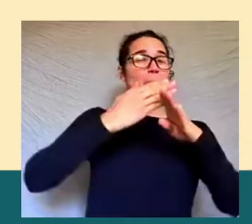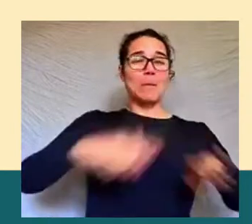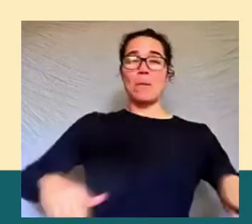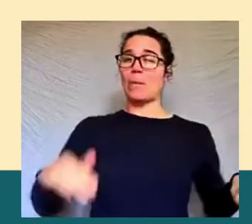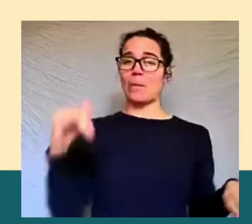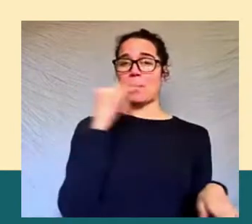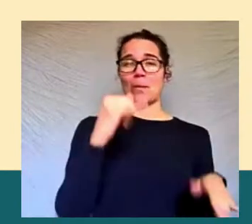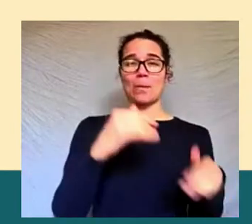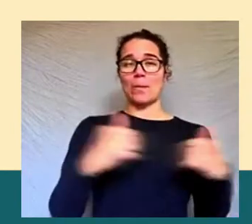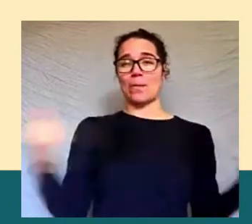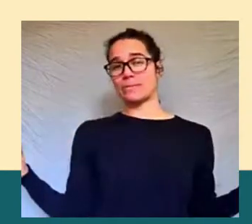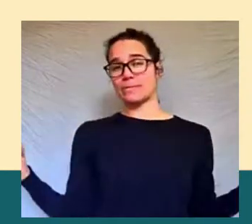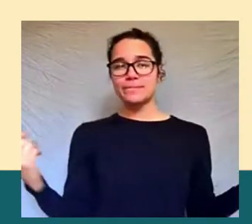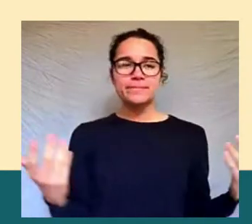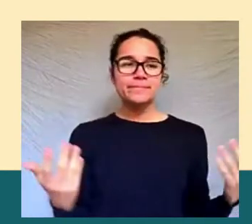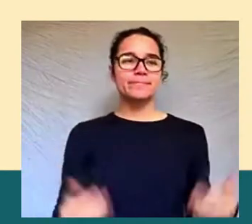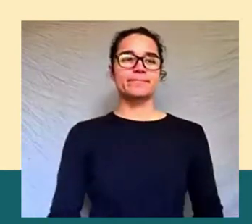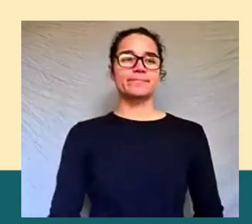Okay.